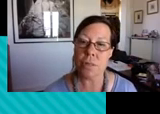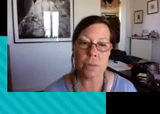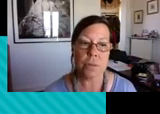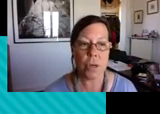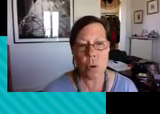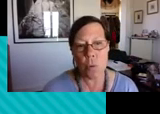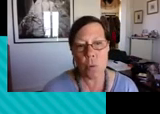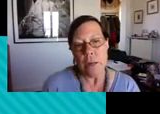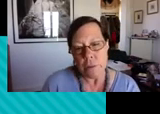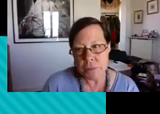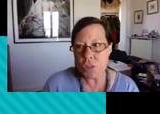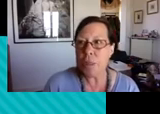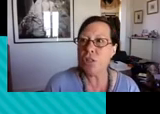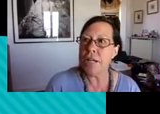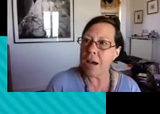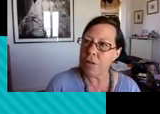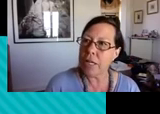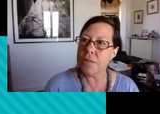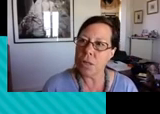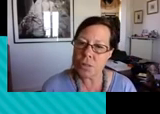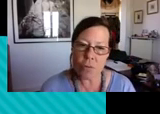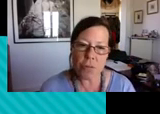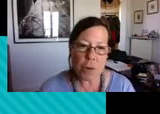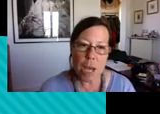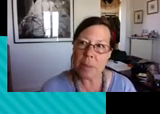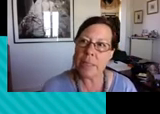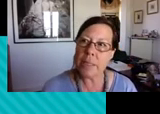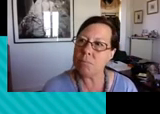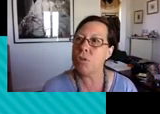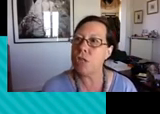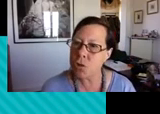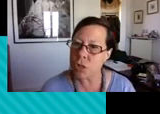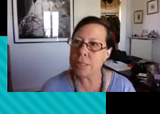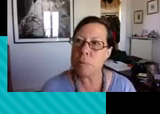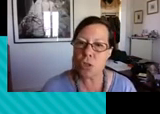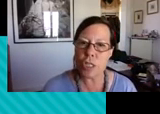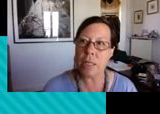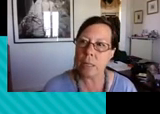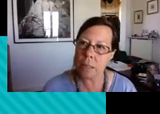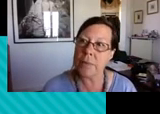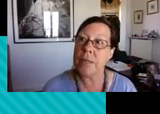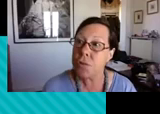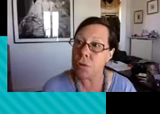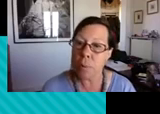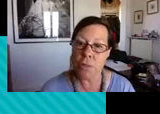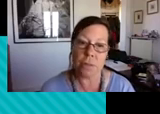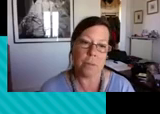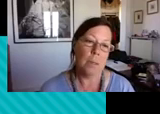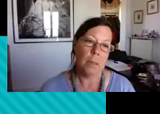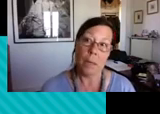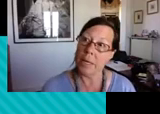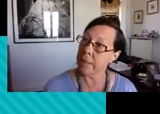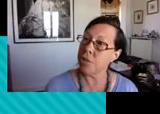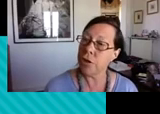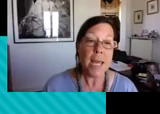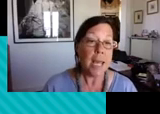worse. So the situation in Africa is also very rapidly changing, especially in the eastern parts